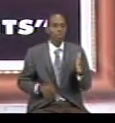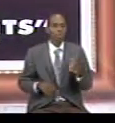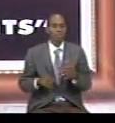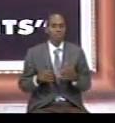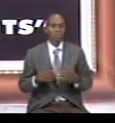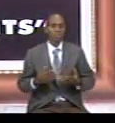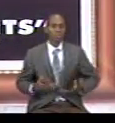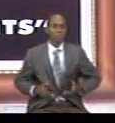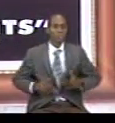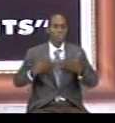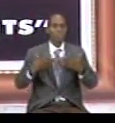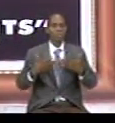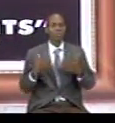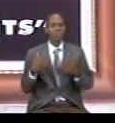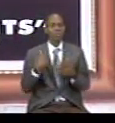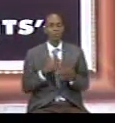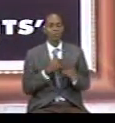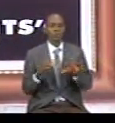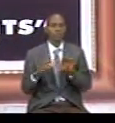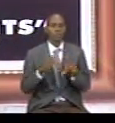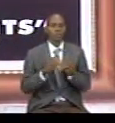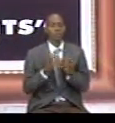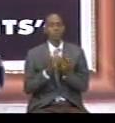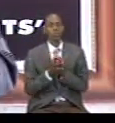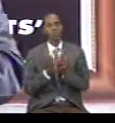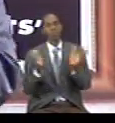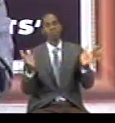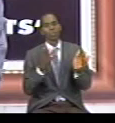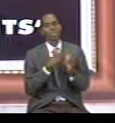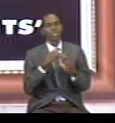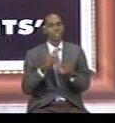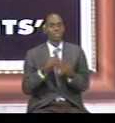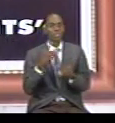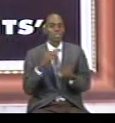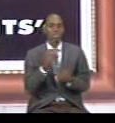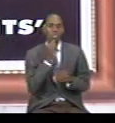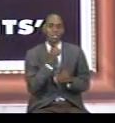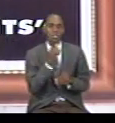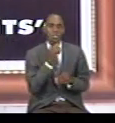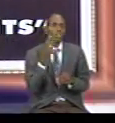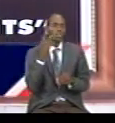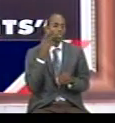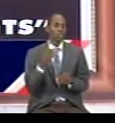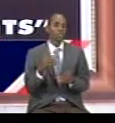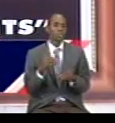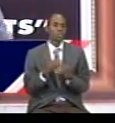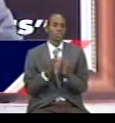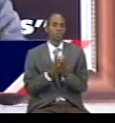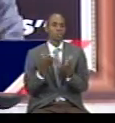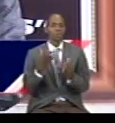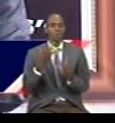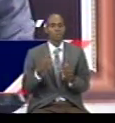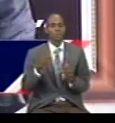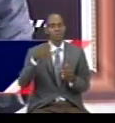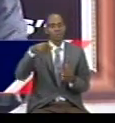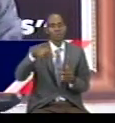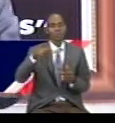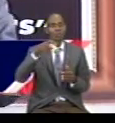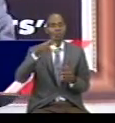in the secret, anywhere and everywhere? Proverbs chapter 17, verse 17. Proverbs